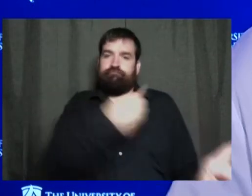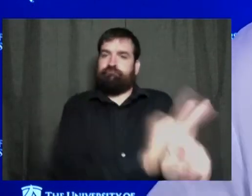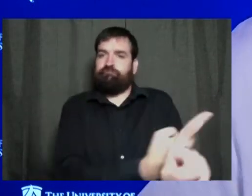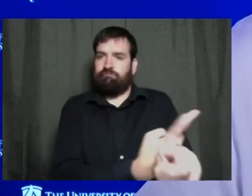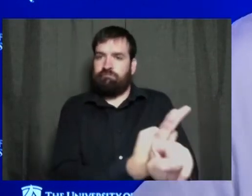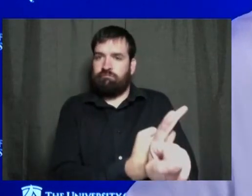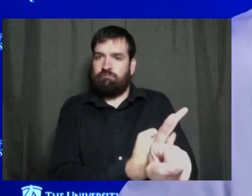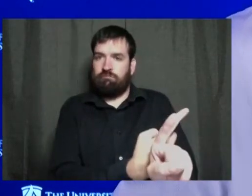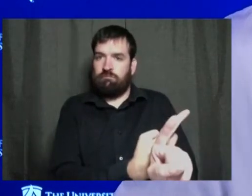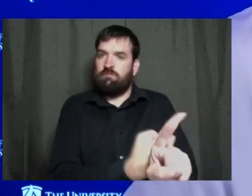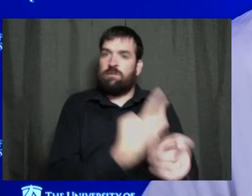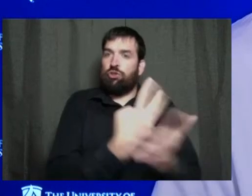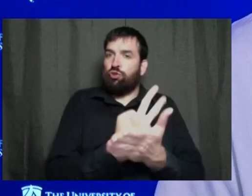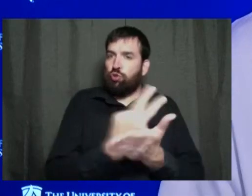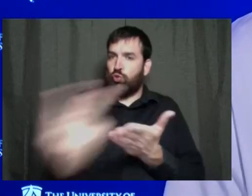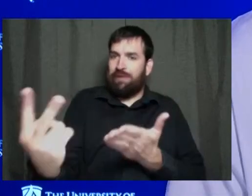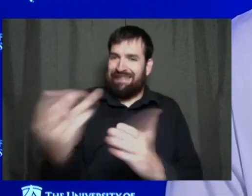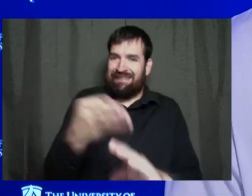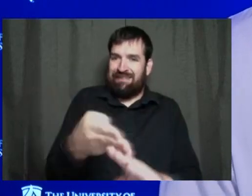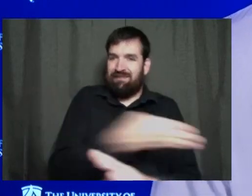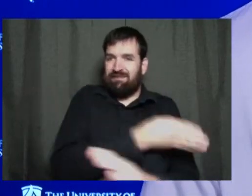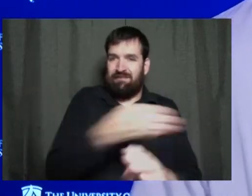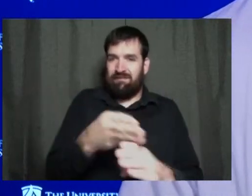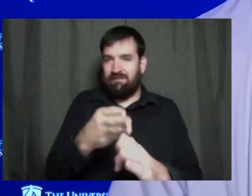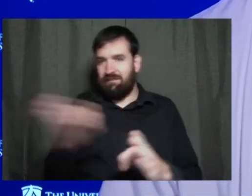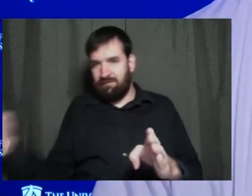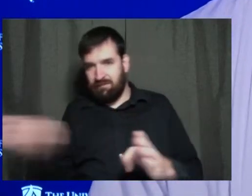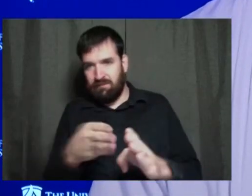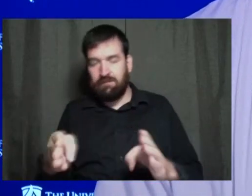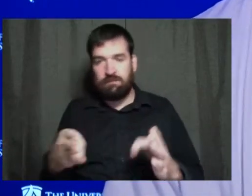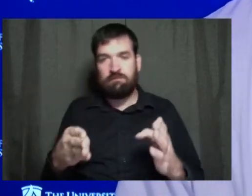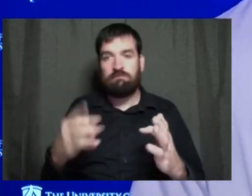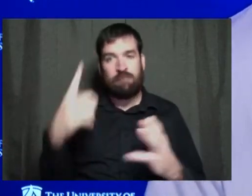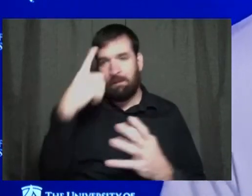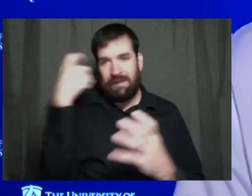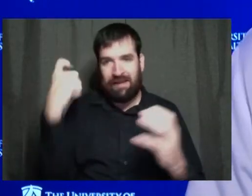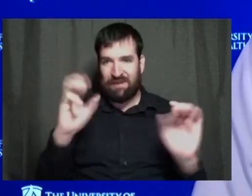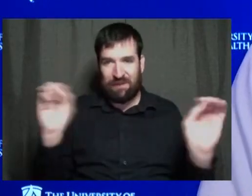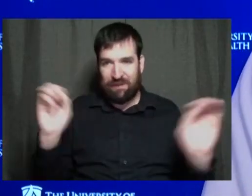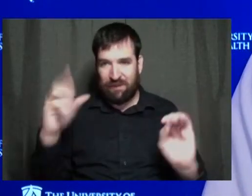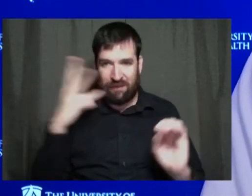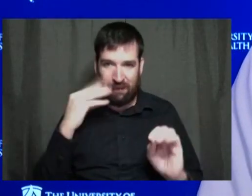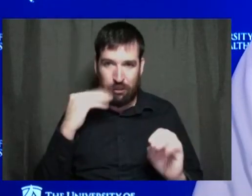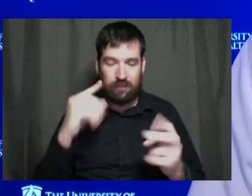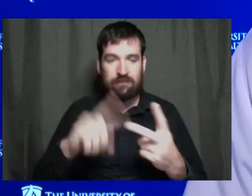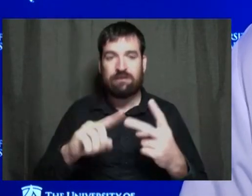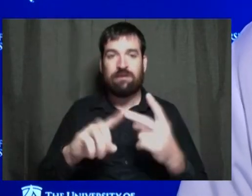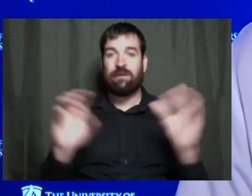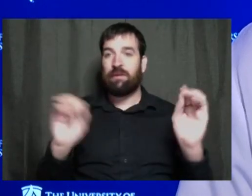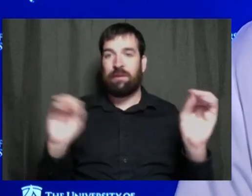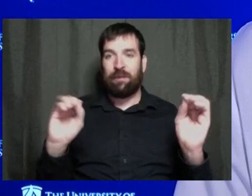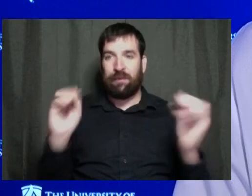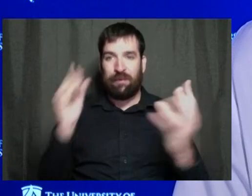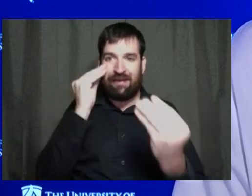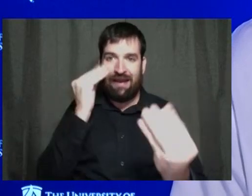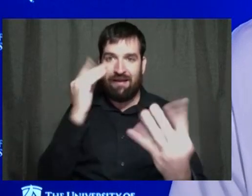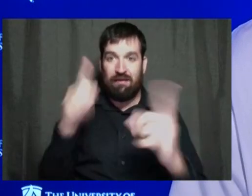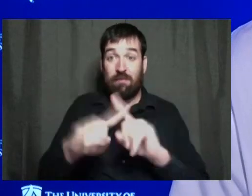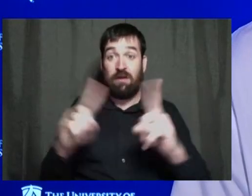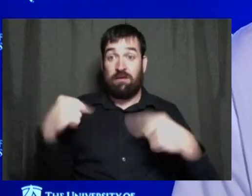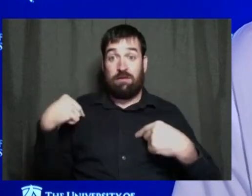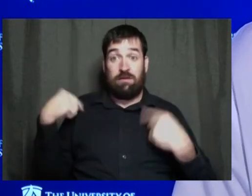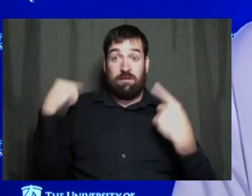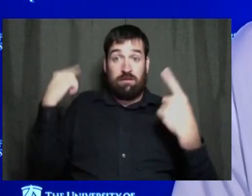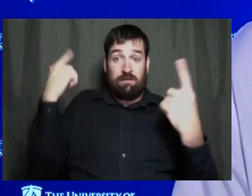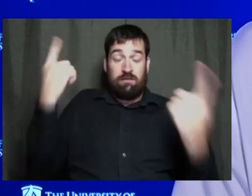2 weeks. This was because lack of data and experience on the safety and efficacy. But so far what we have seen now, and again, this came